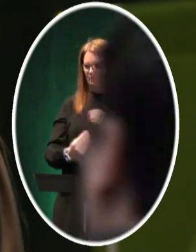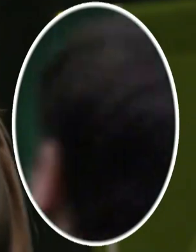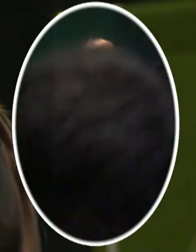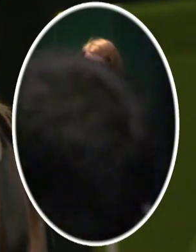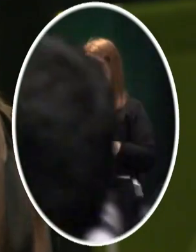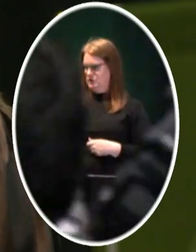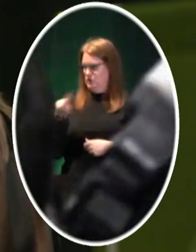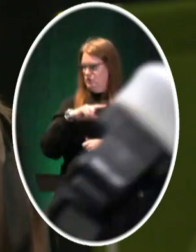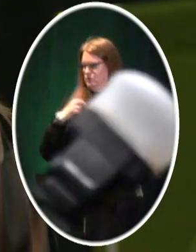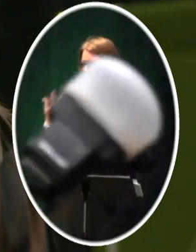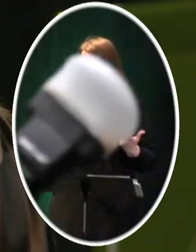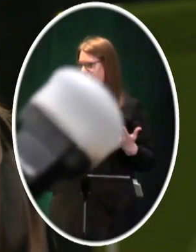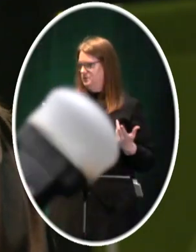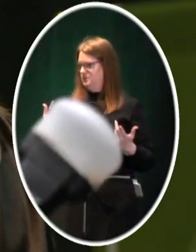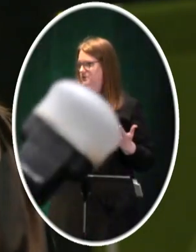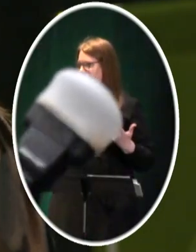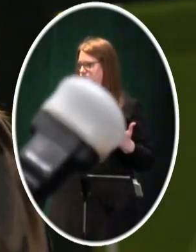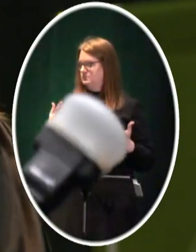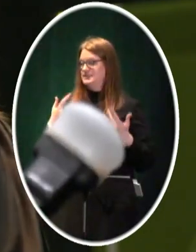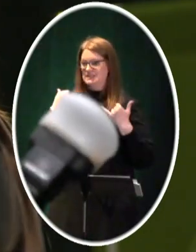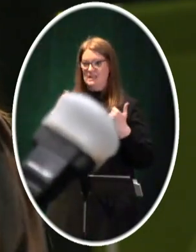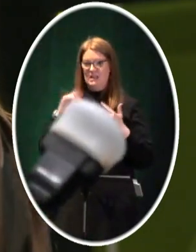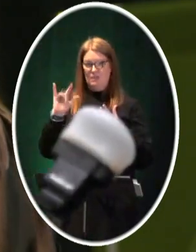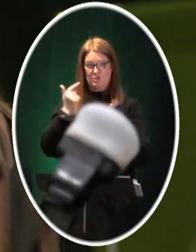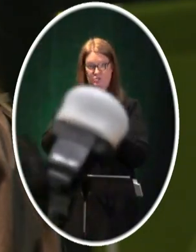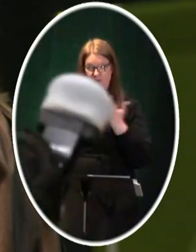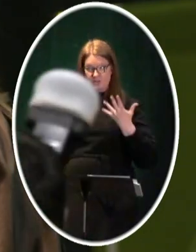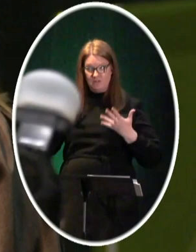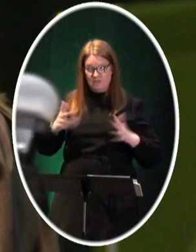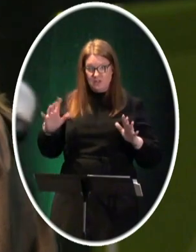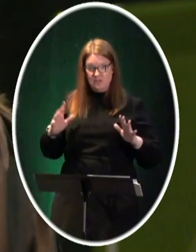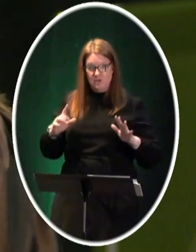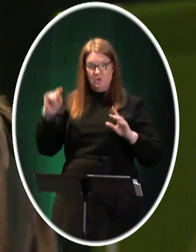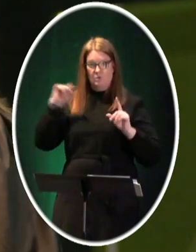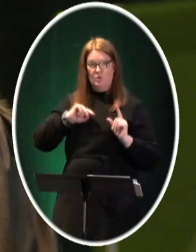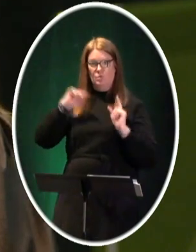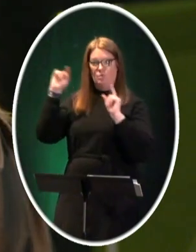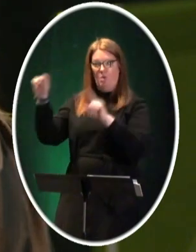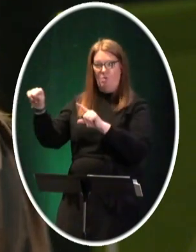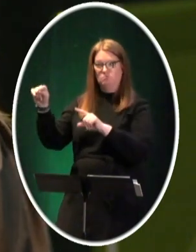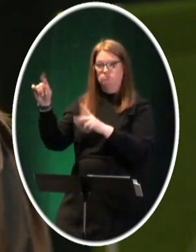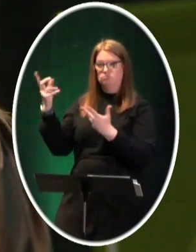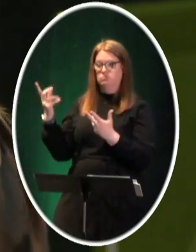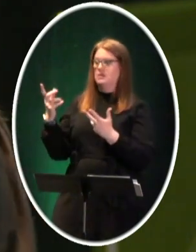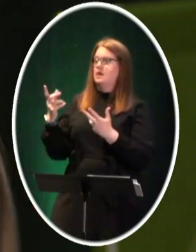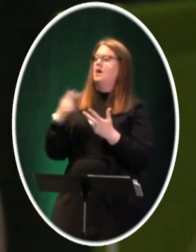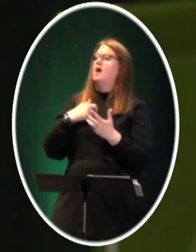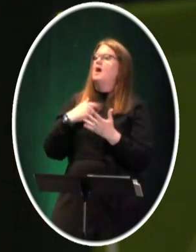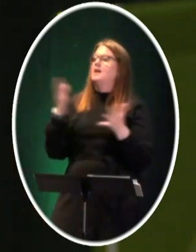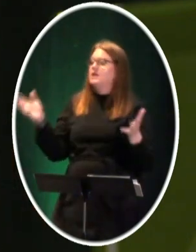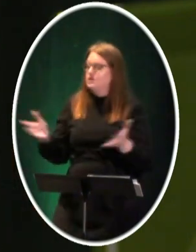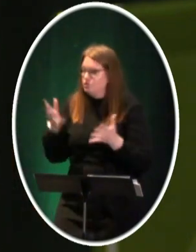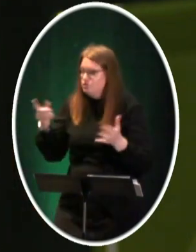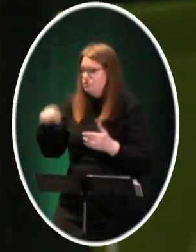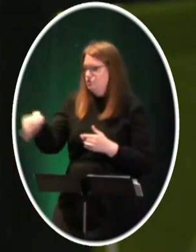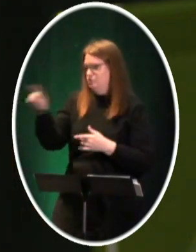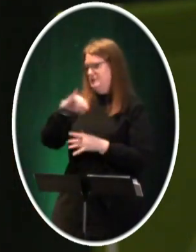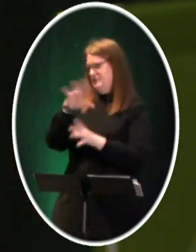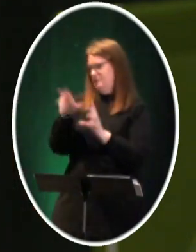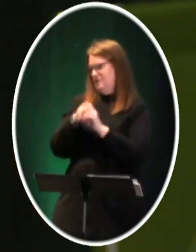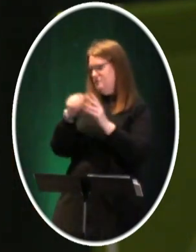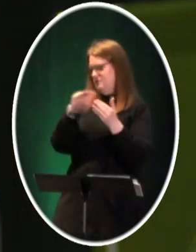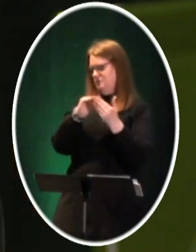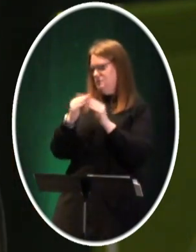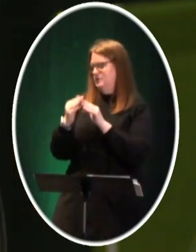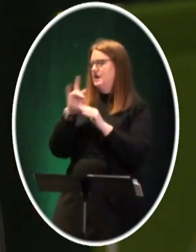you land after you leave today, I challenge you to get involved with your community and cultivate meaningful